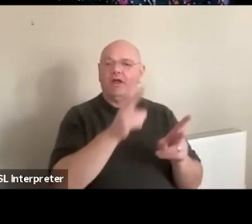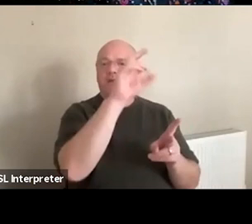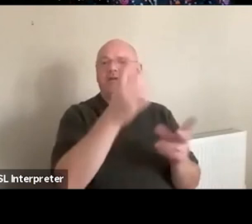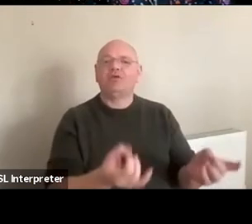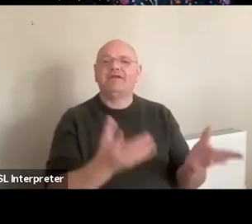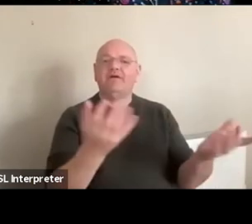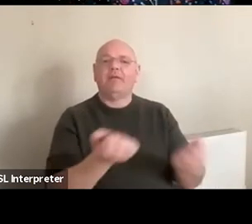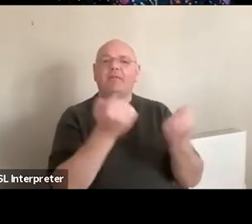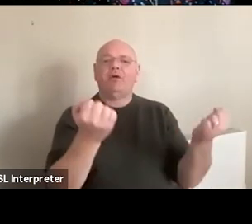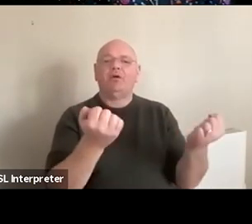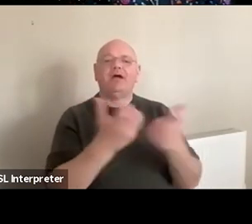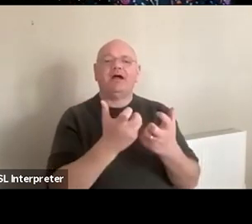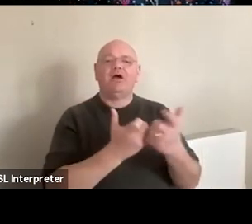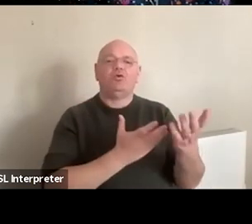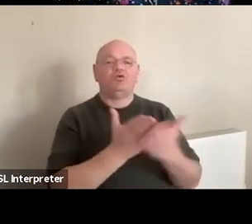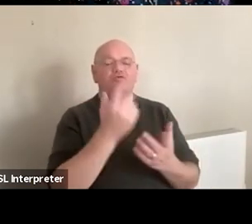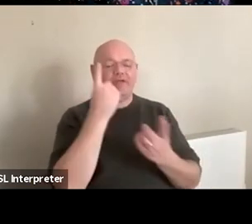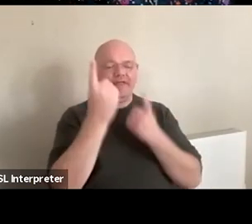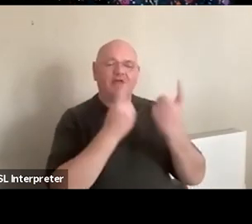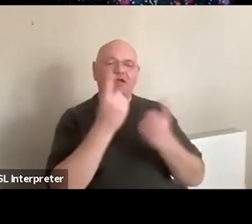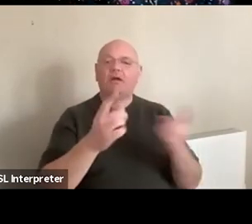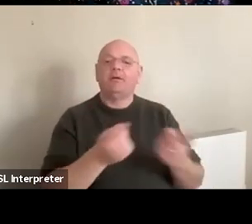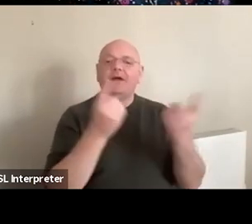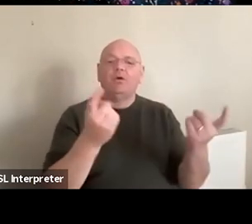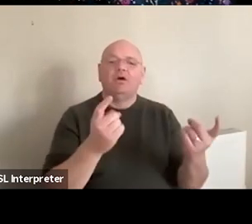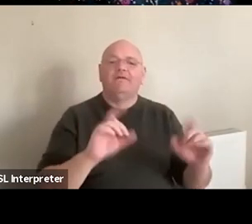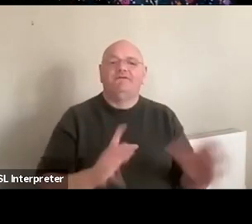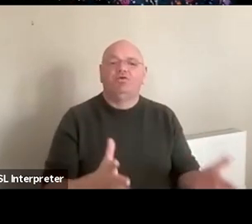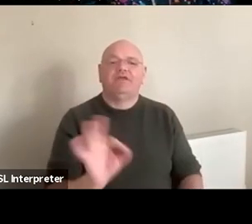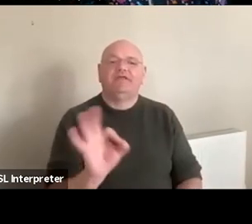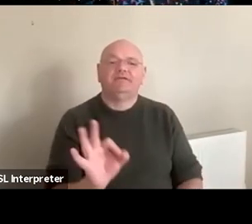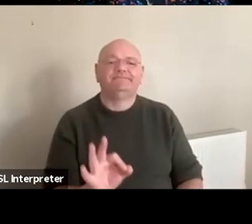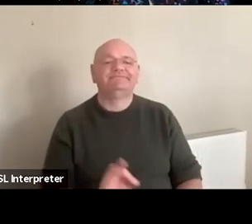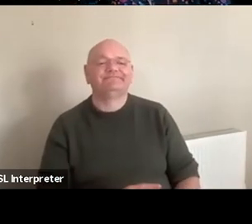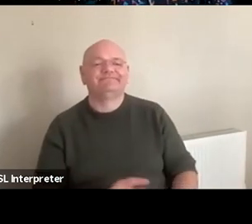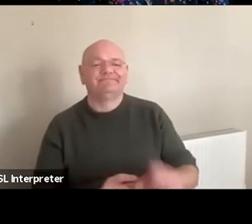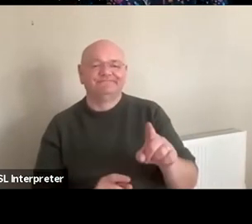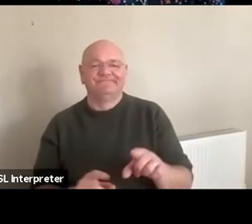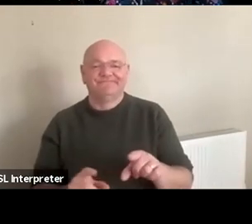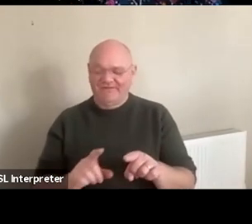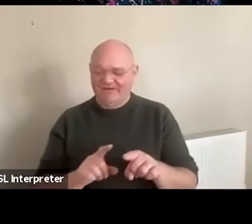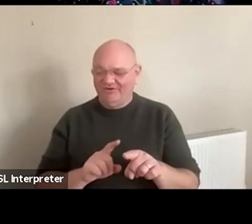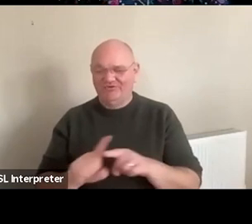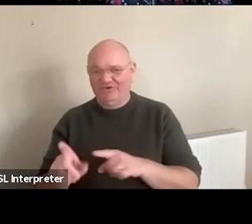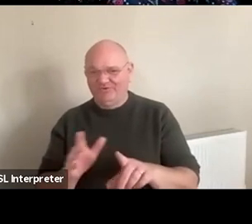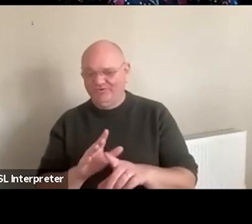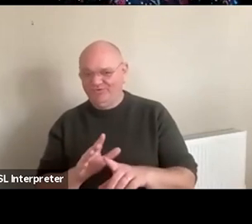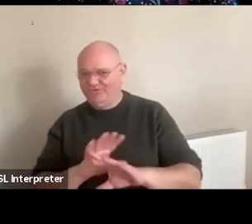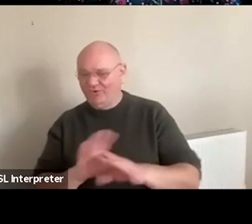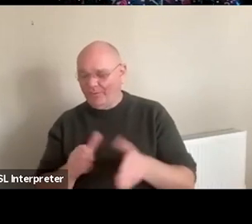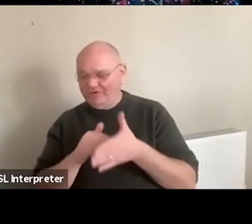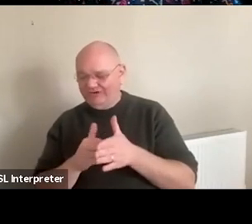Thank you for that. I was trying to avoid being cheesy, but I don't know if I'm going to manage it, to be perfectly honest. I